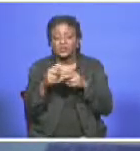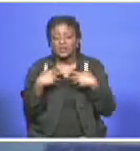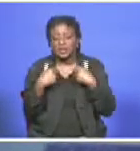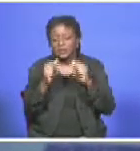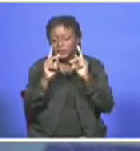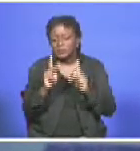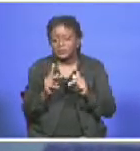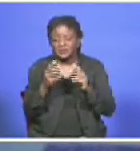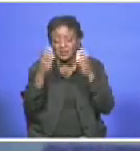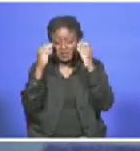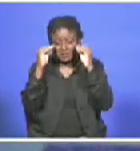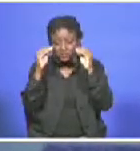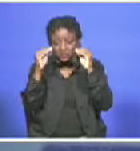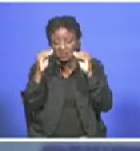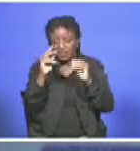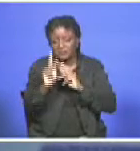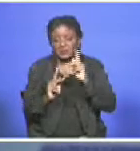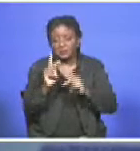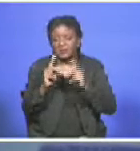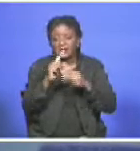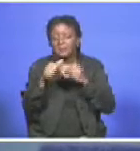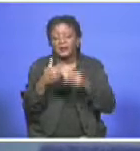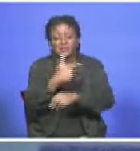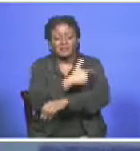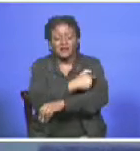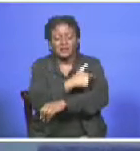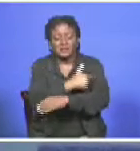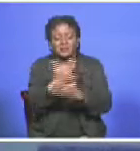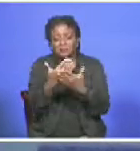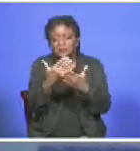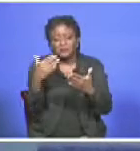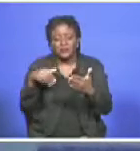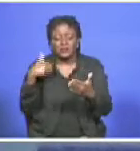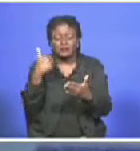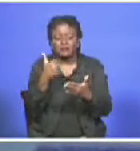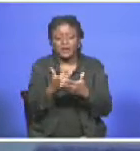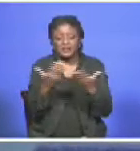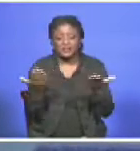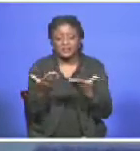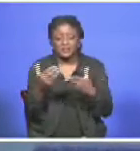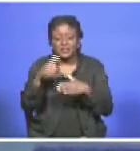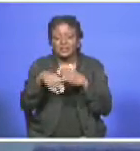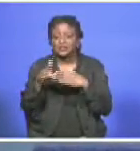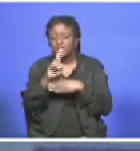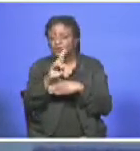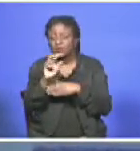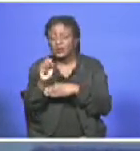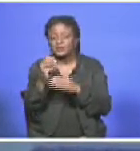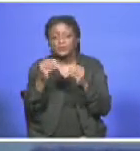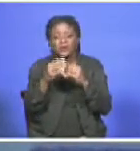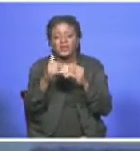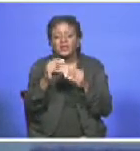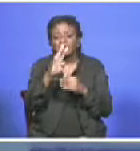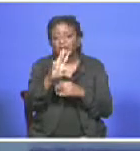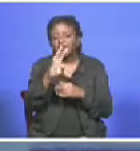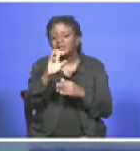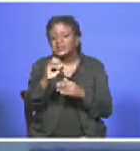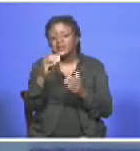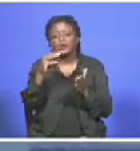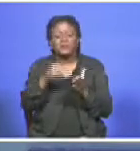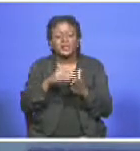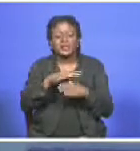before it arrives in country. In the United States, more than 40 million people have been vaccinated with Pfizer and Moderna, the